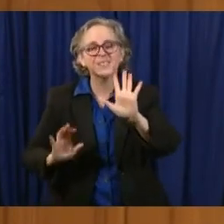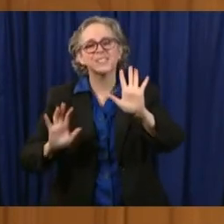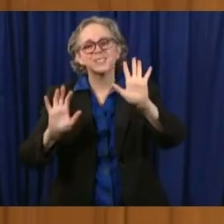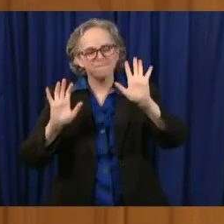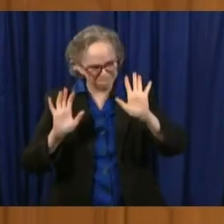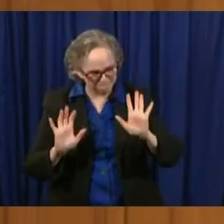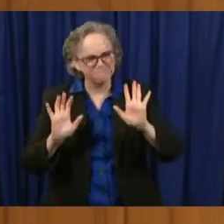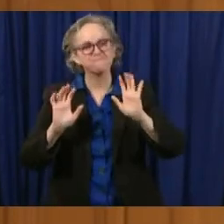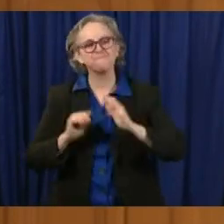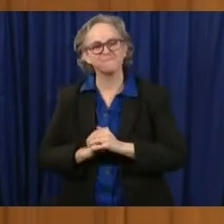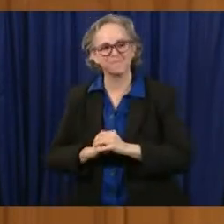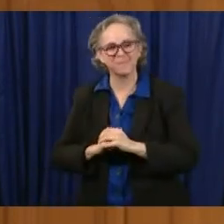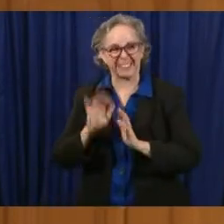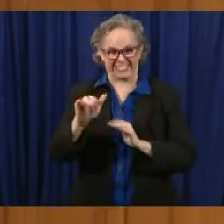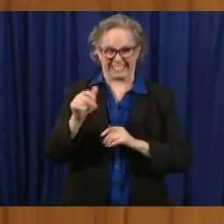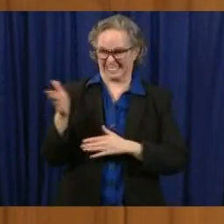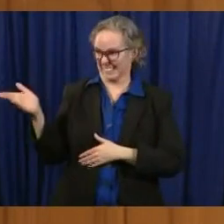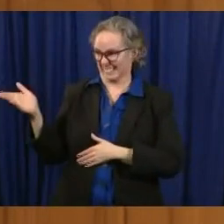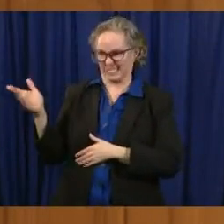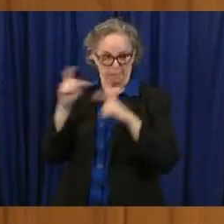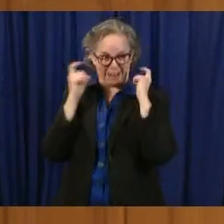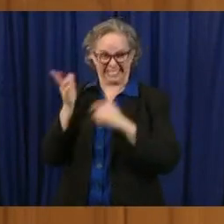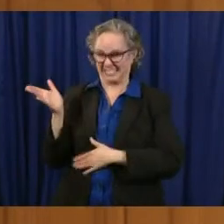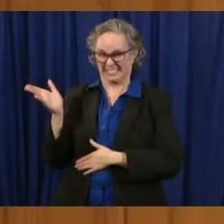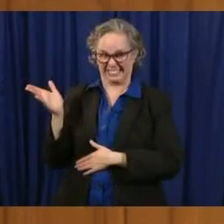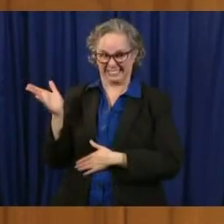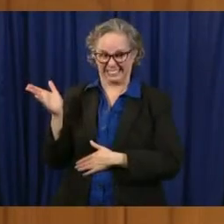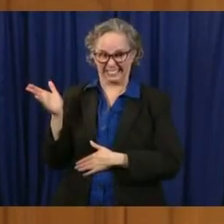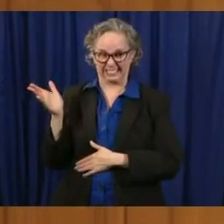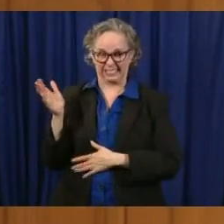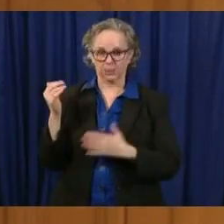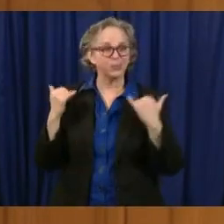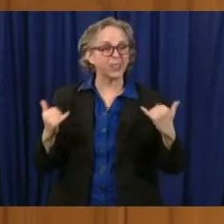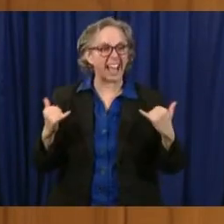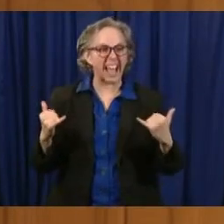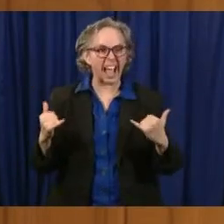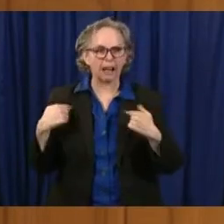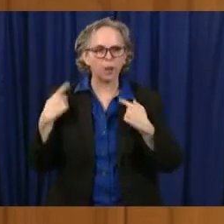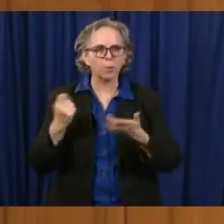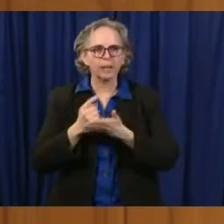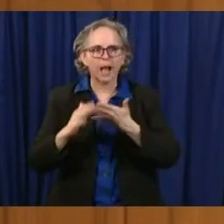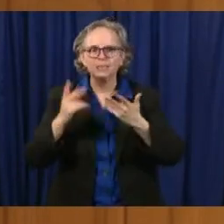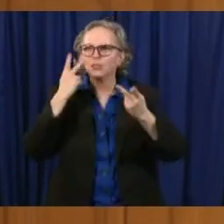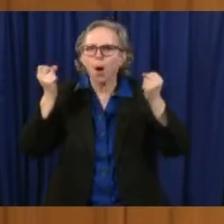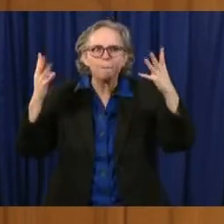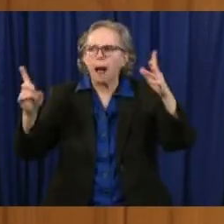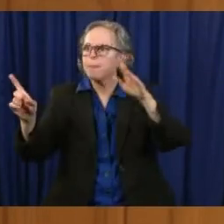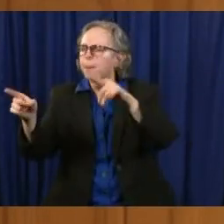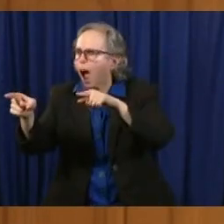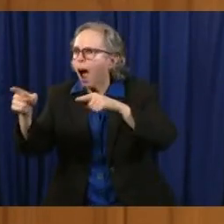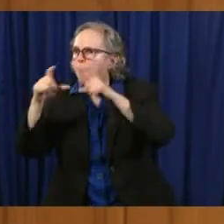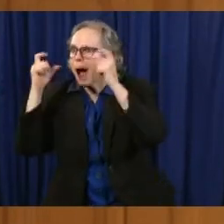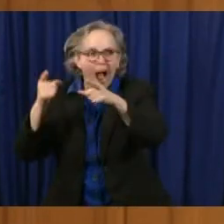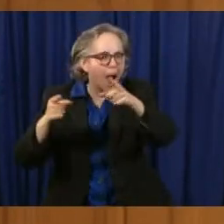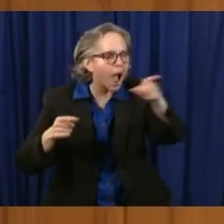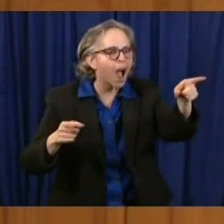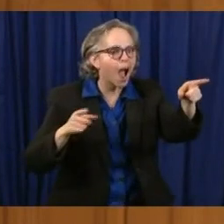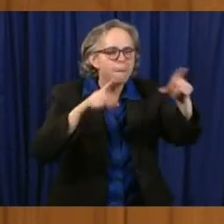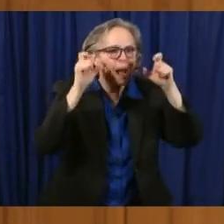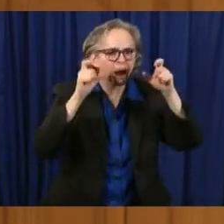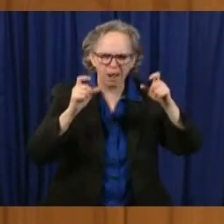These masks that we are wearing, and I saw them everywhere this weekend, everywhere I went, Ohio, don the